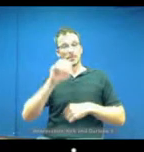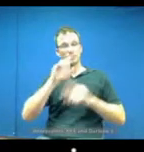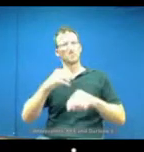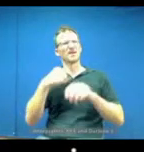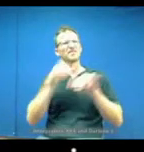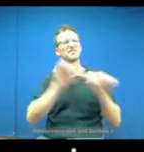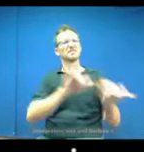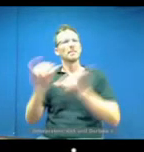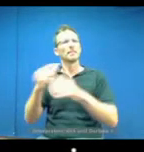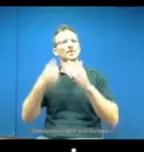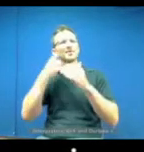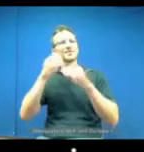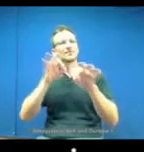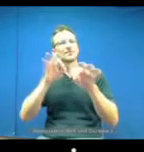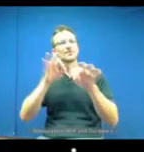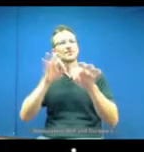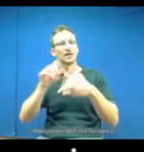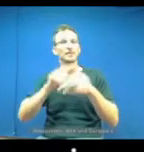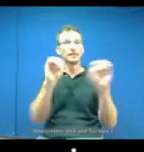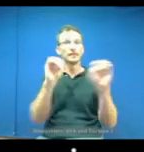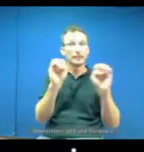orders.